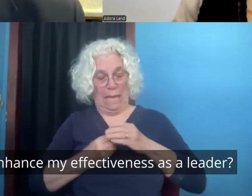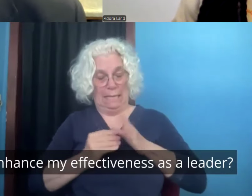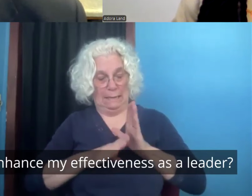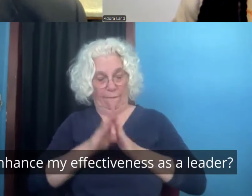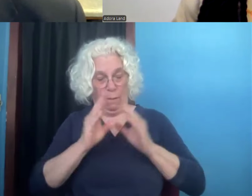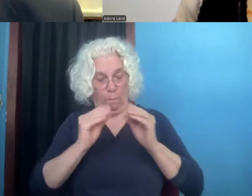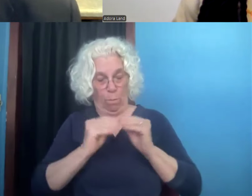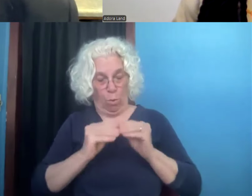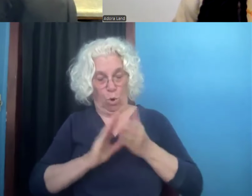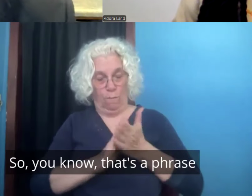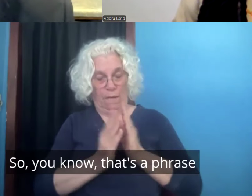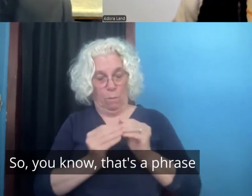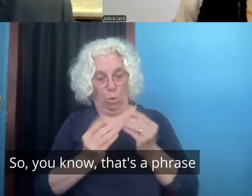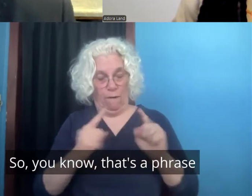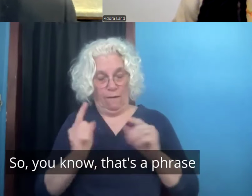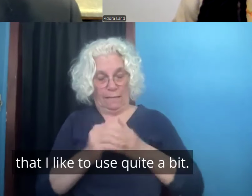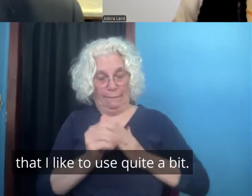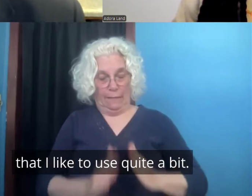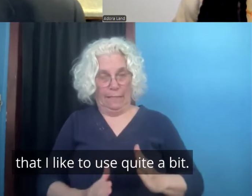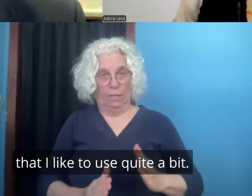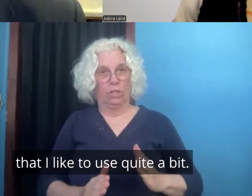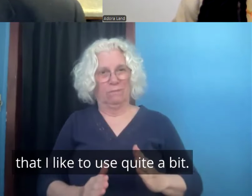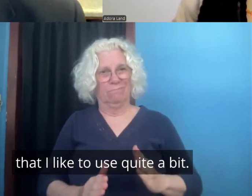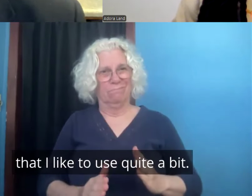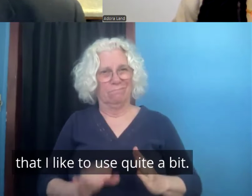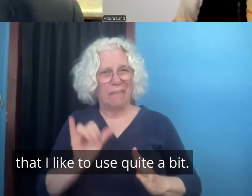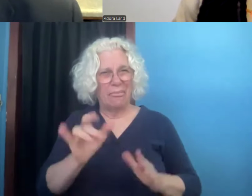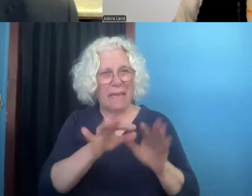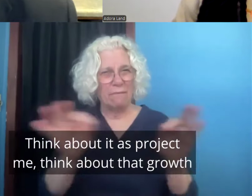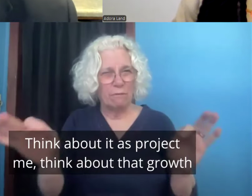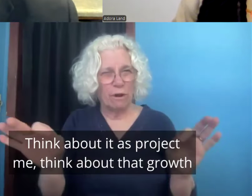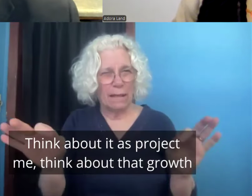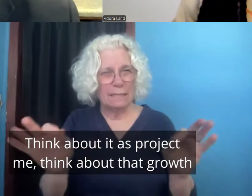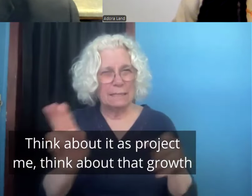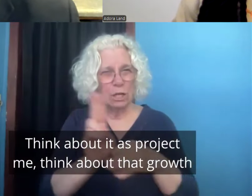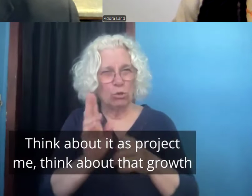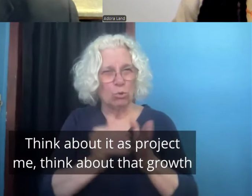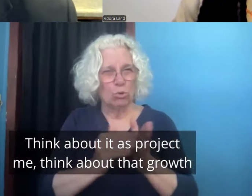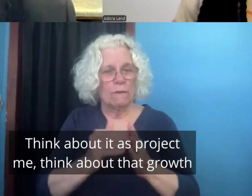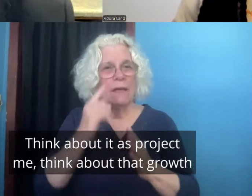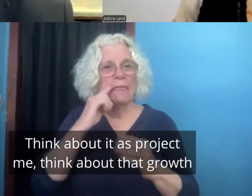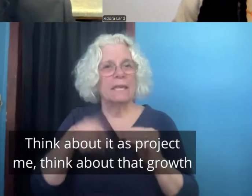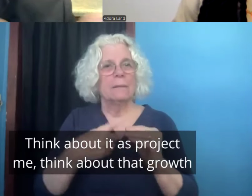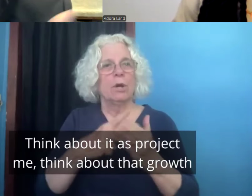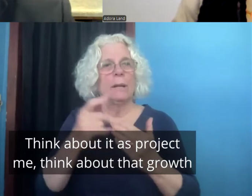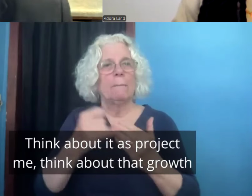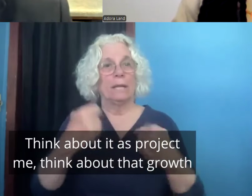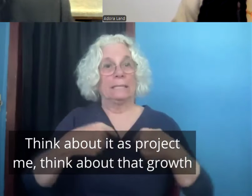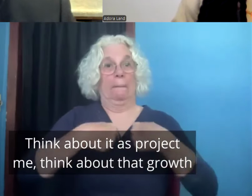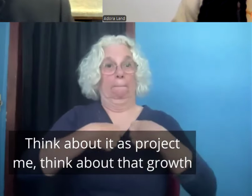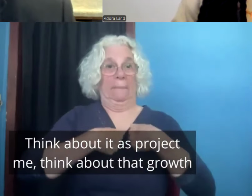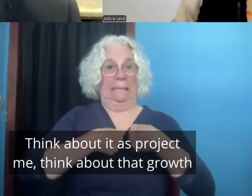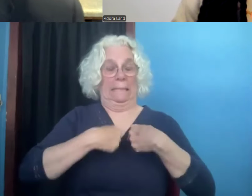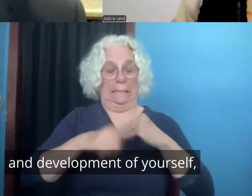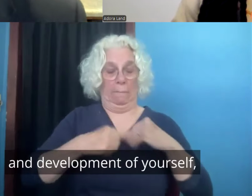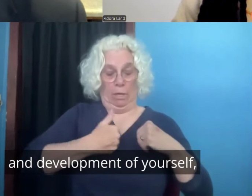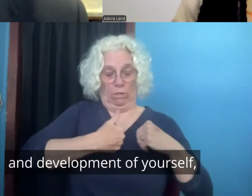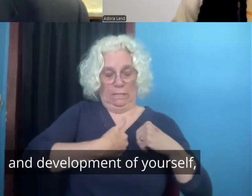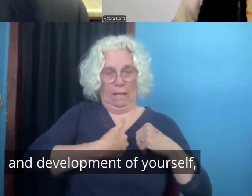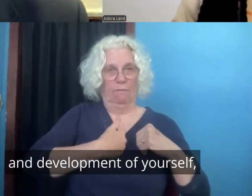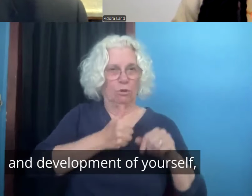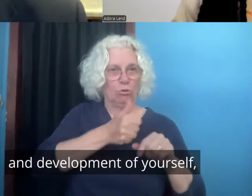effectiveness as a leader? So, that's a phrase that I like to use quite a bit. Think about it as Project Me. Think about that growth